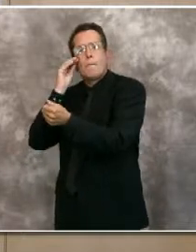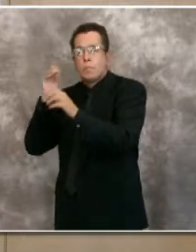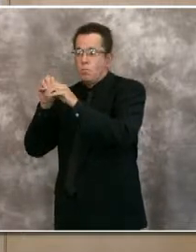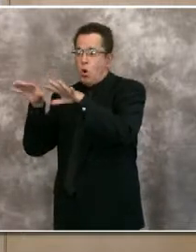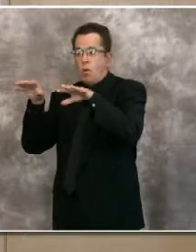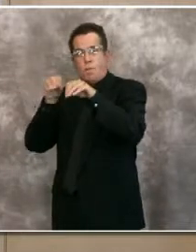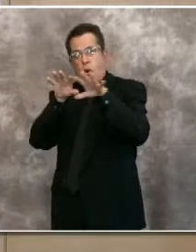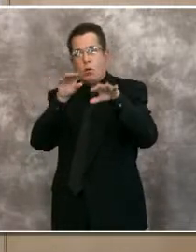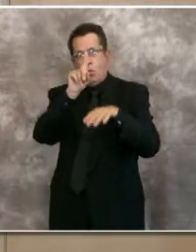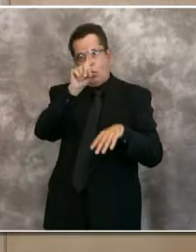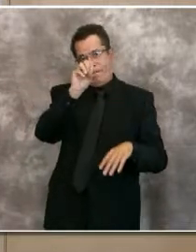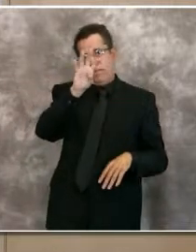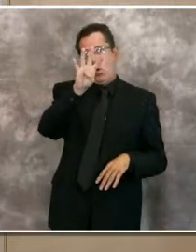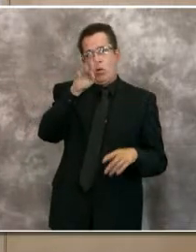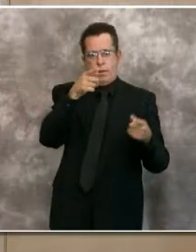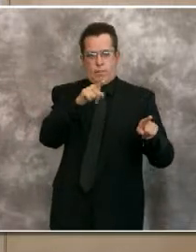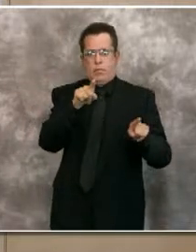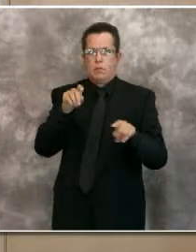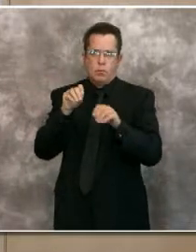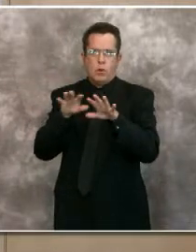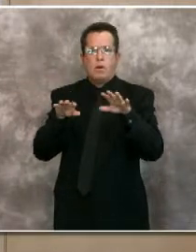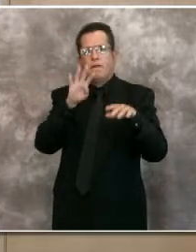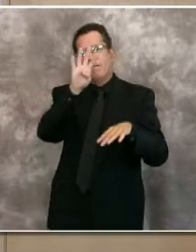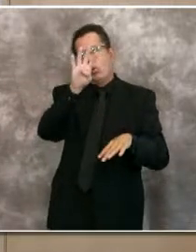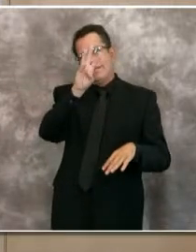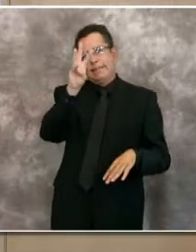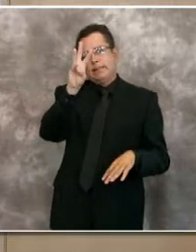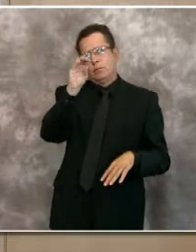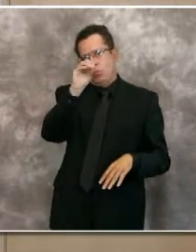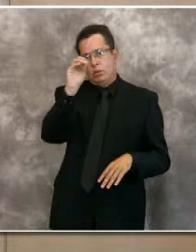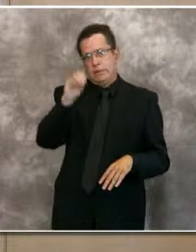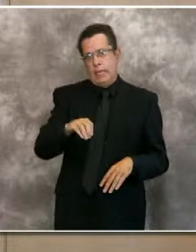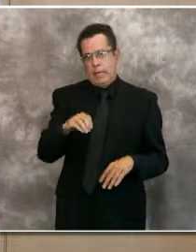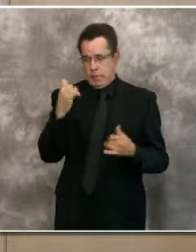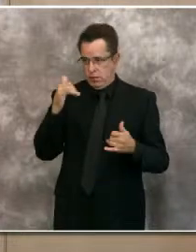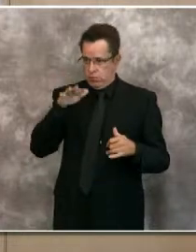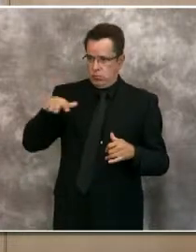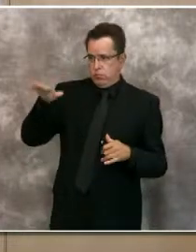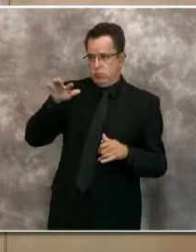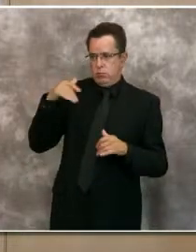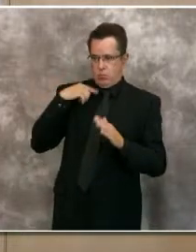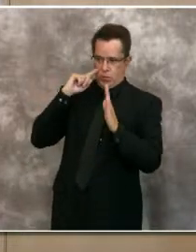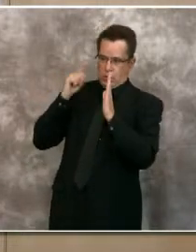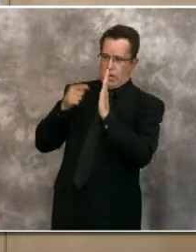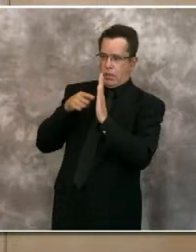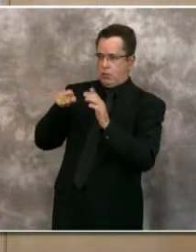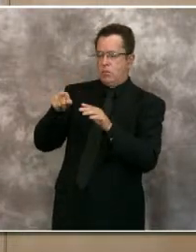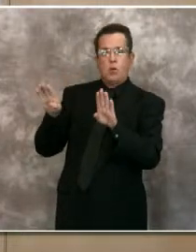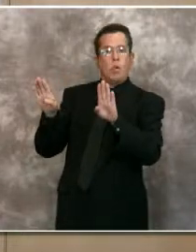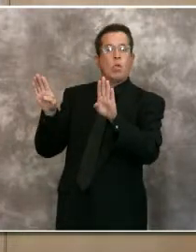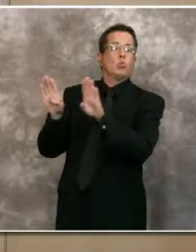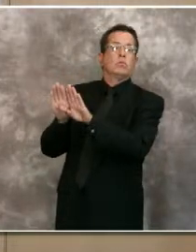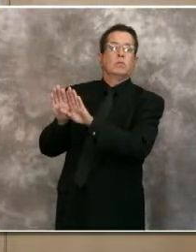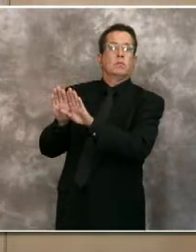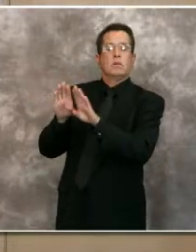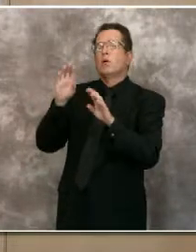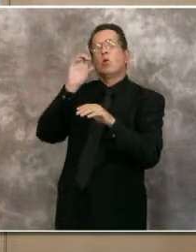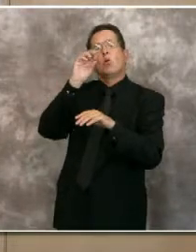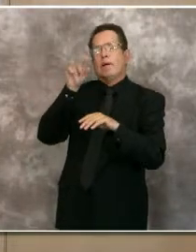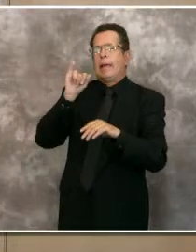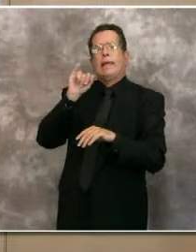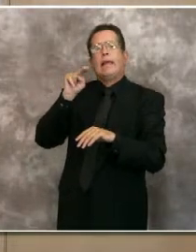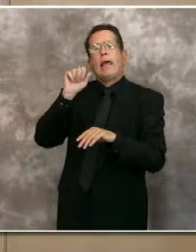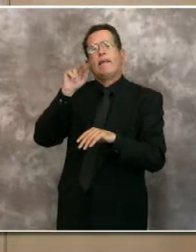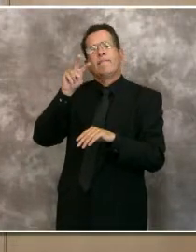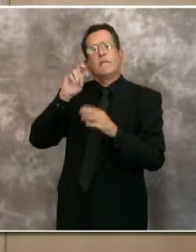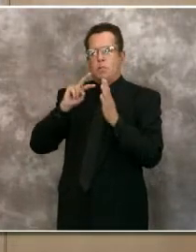104 outbreaks, 48 or 46% are now identified as closed or inactive outbreaks,